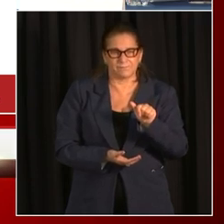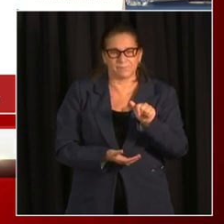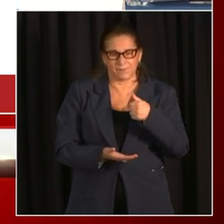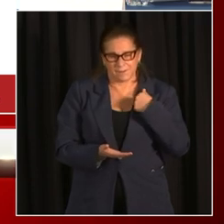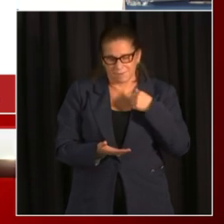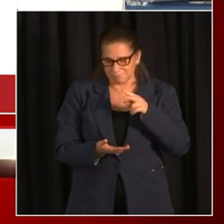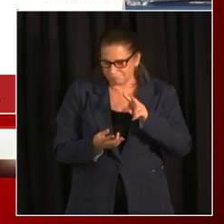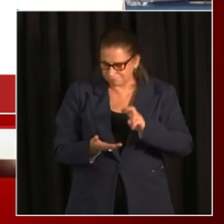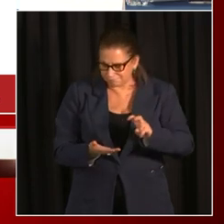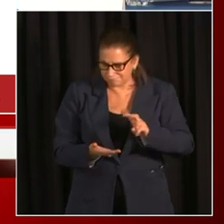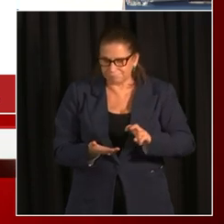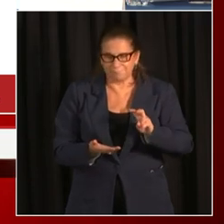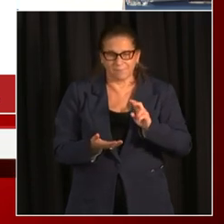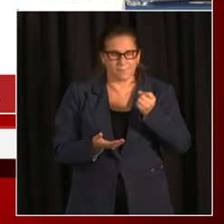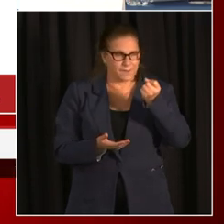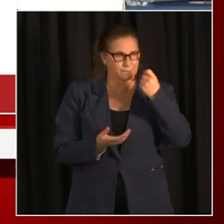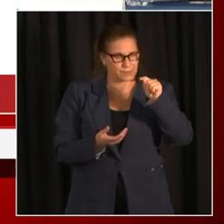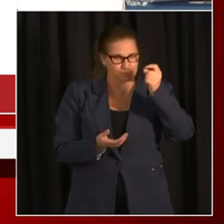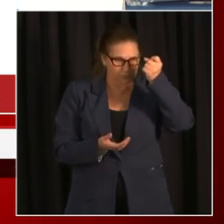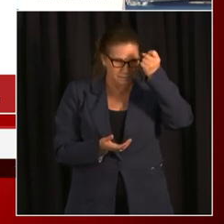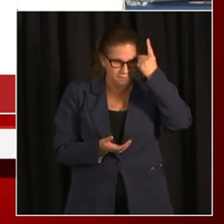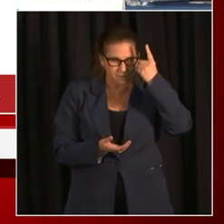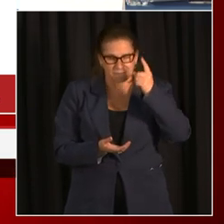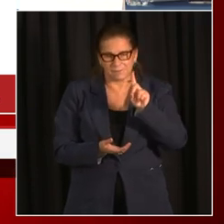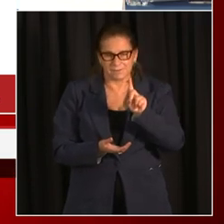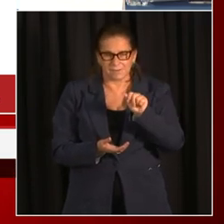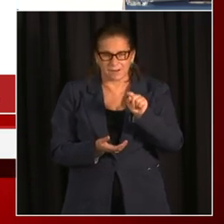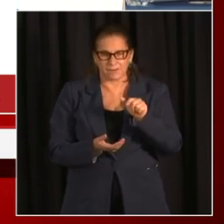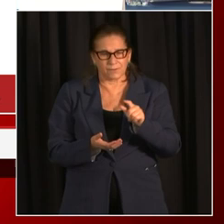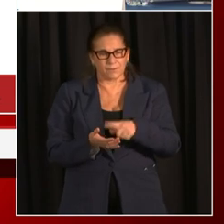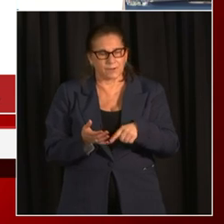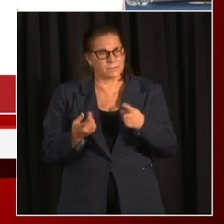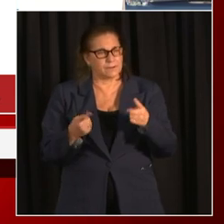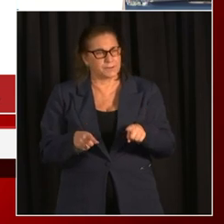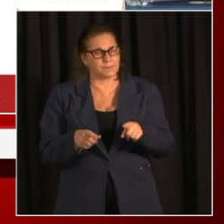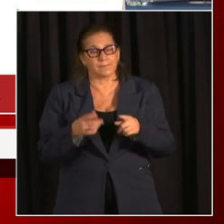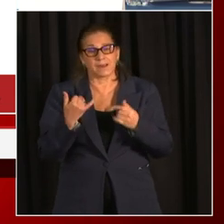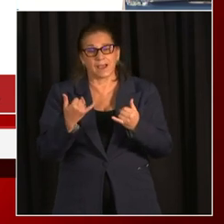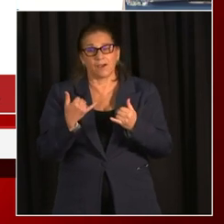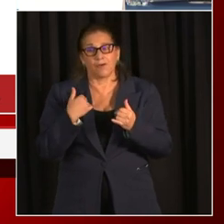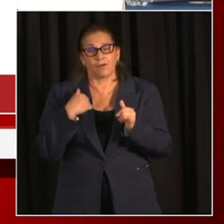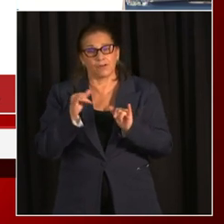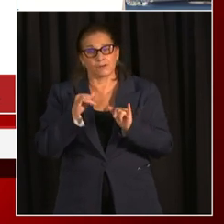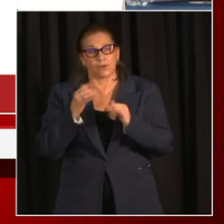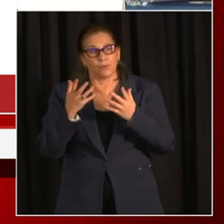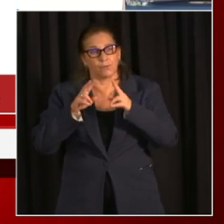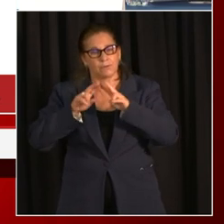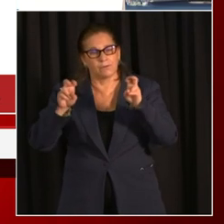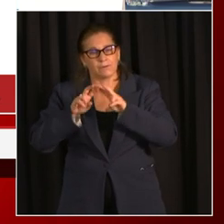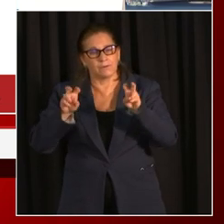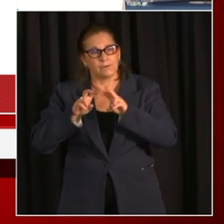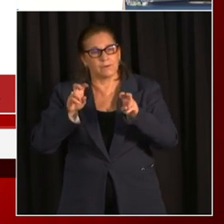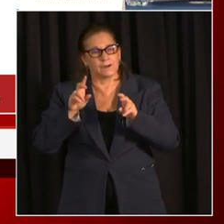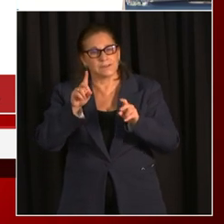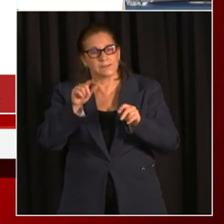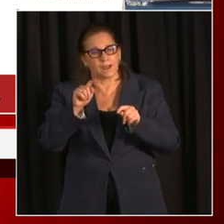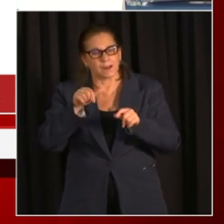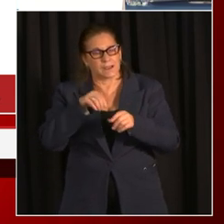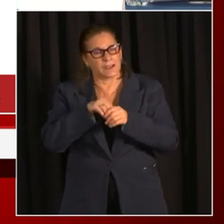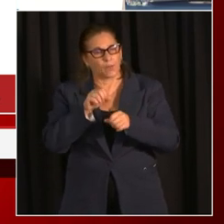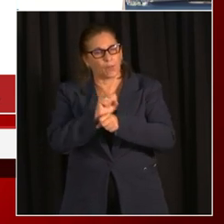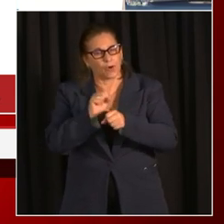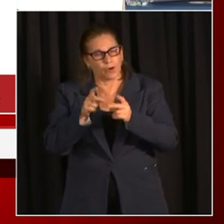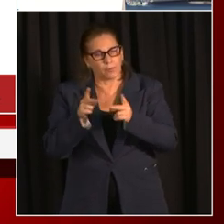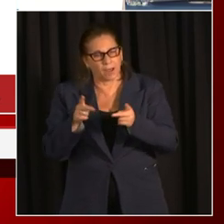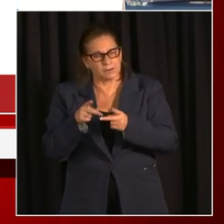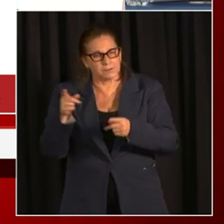other things, again, monitoring what's happening in workplaces, monitoring what's happening in other social activities that